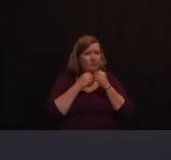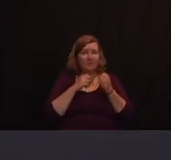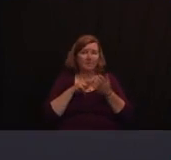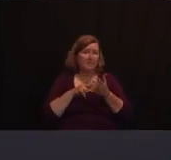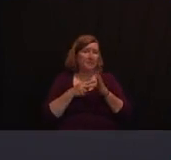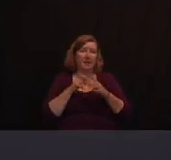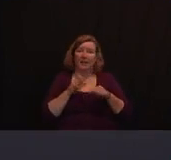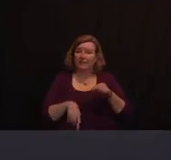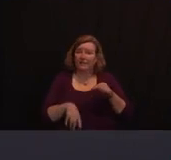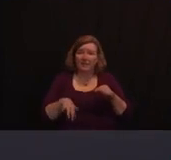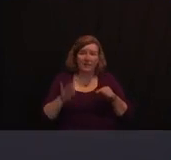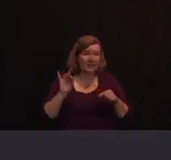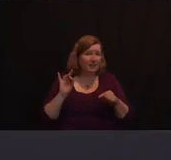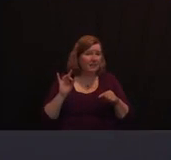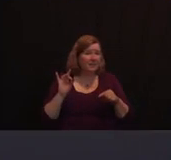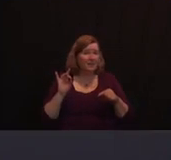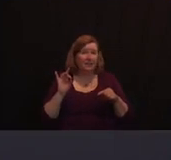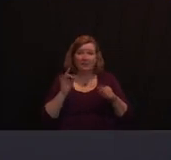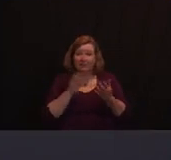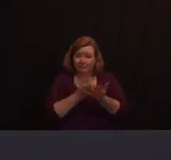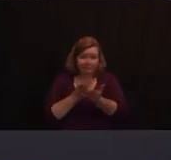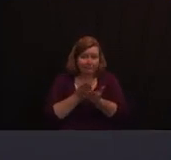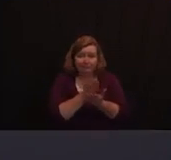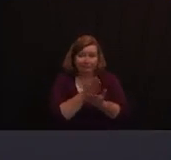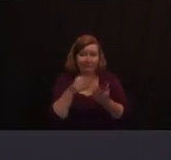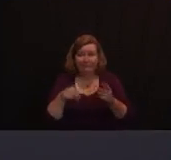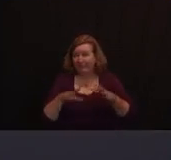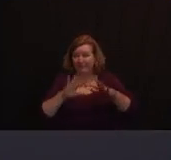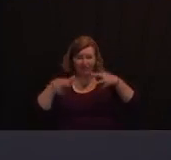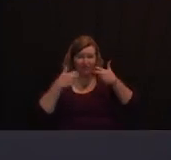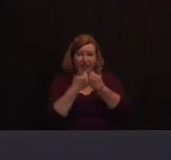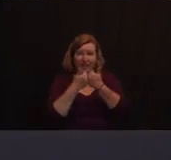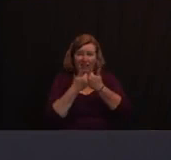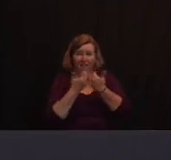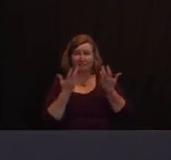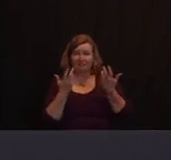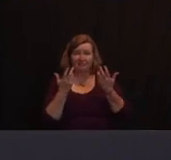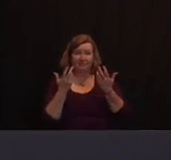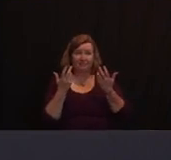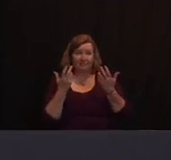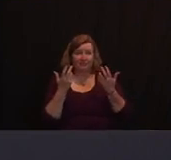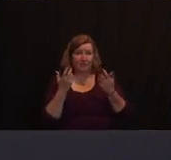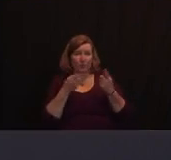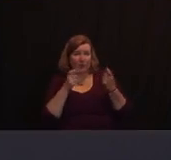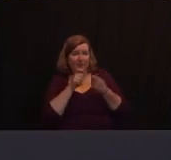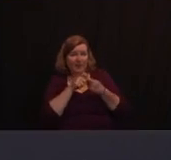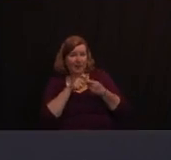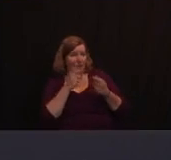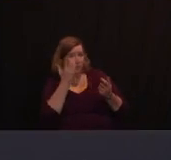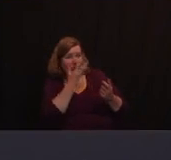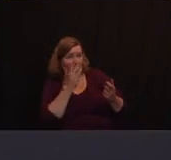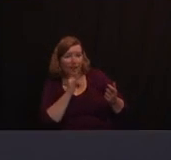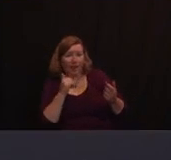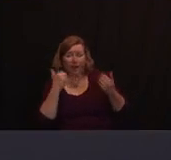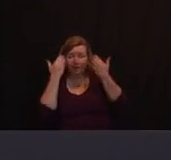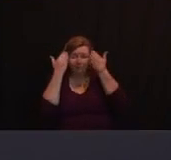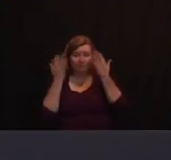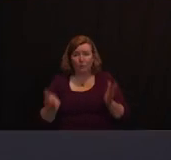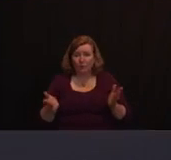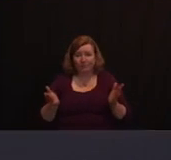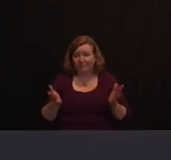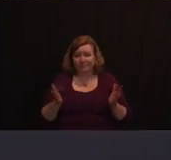this challenging journey. So to be determined in terms of what that actually looks like. Judy, any comment